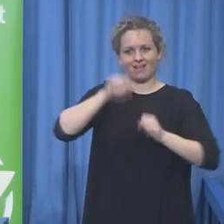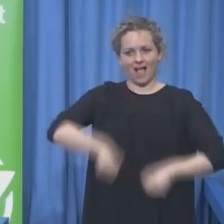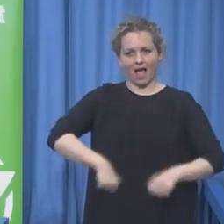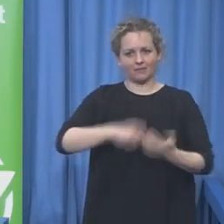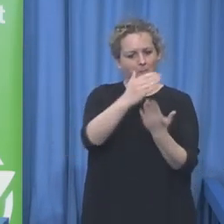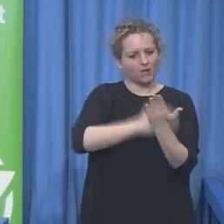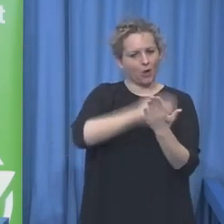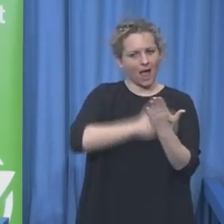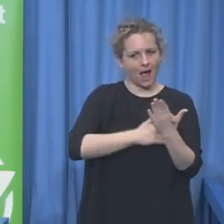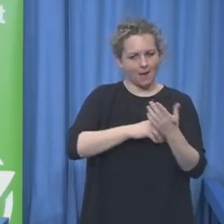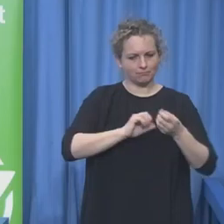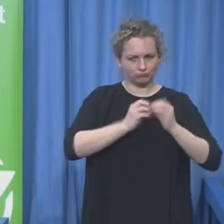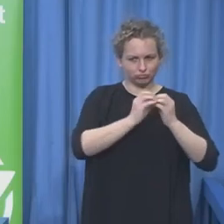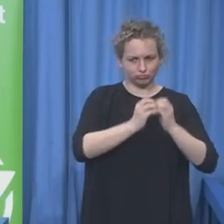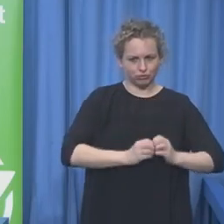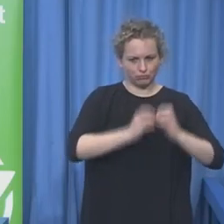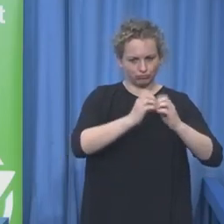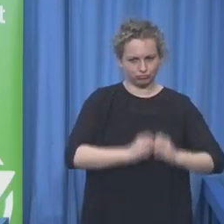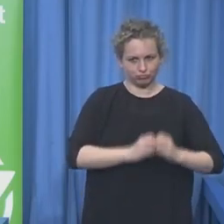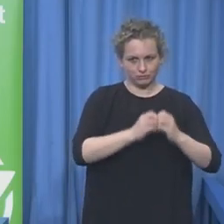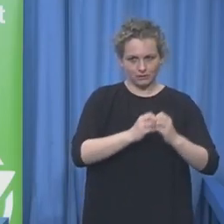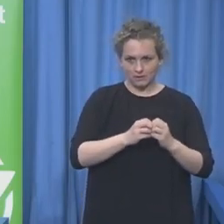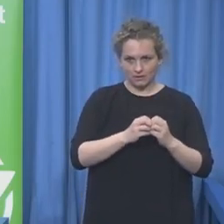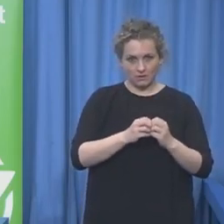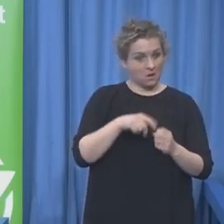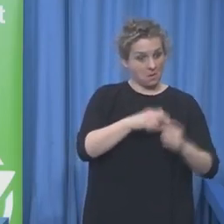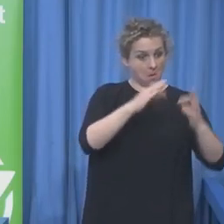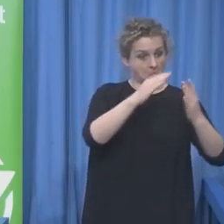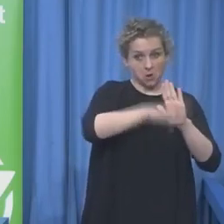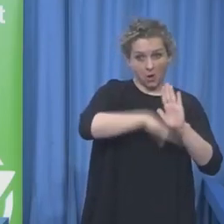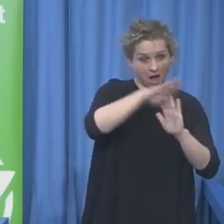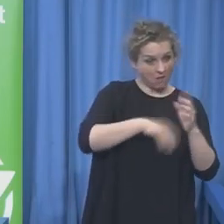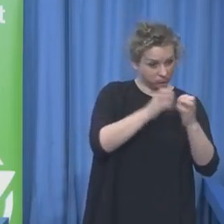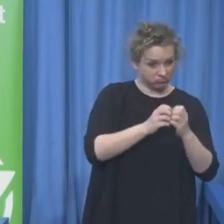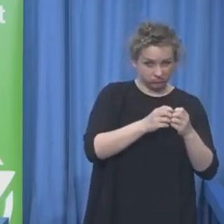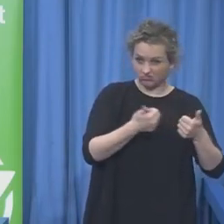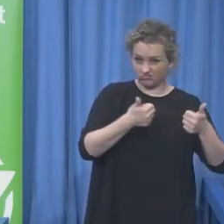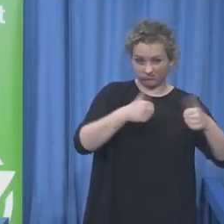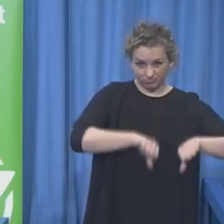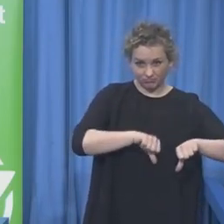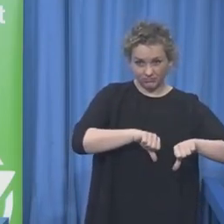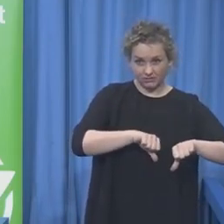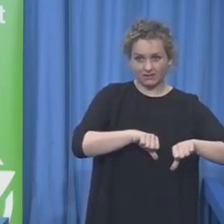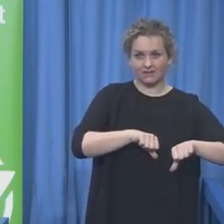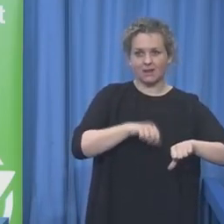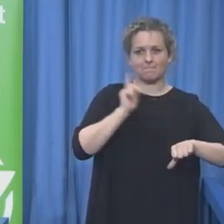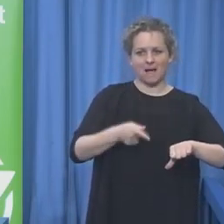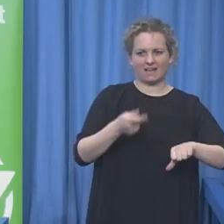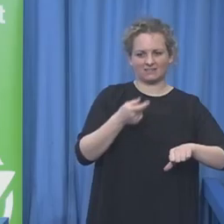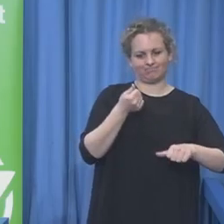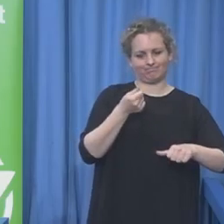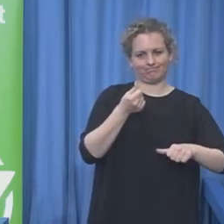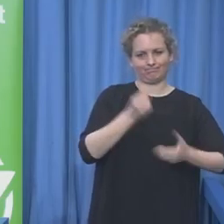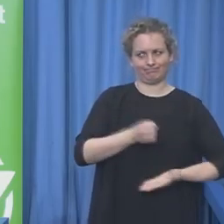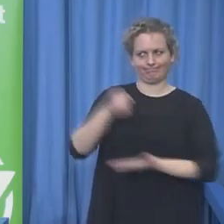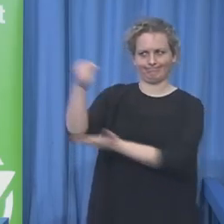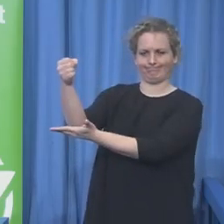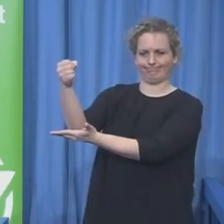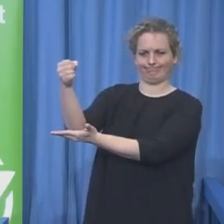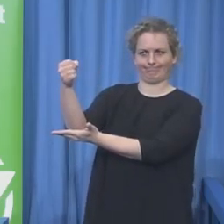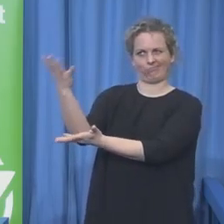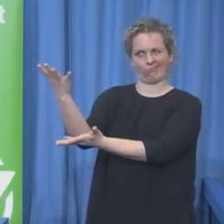The state of Vermont did really invested in training and technical assistance through the University of Vermont to assist agencies in developing